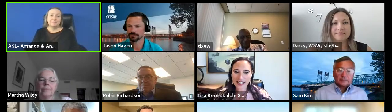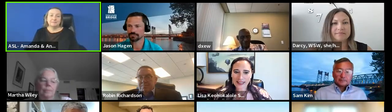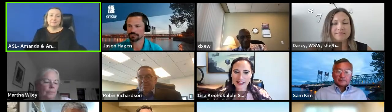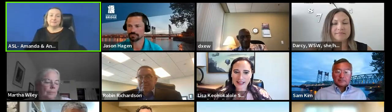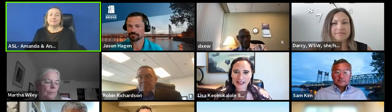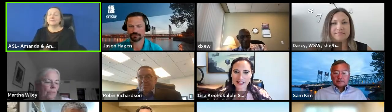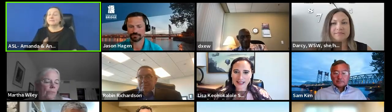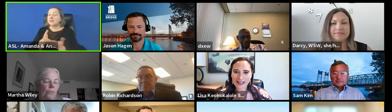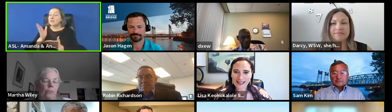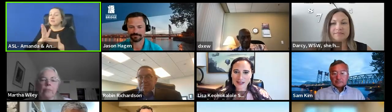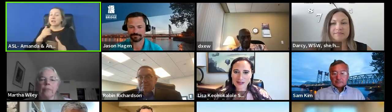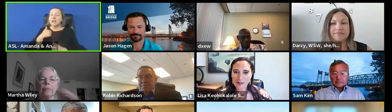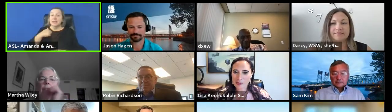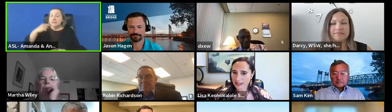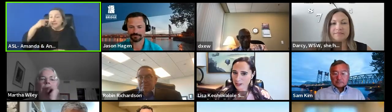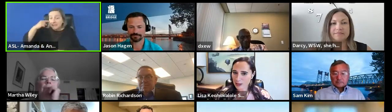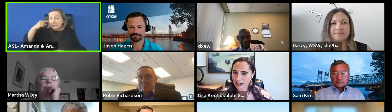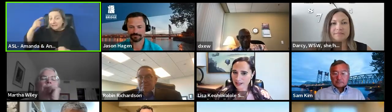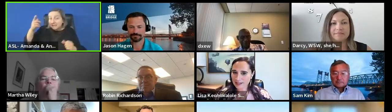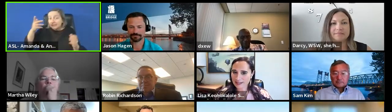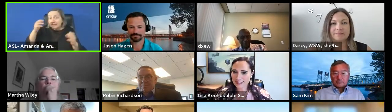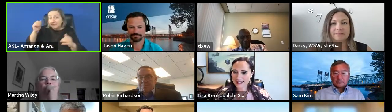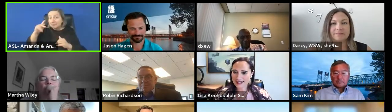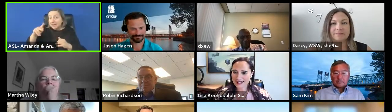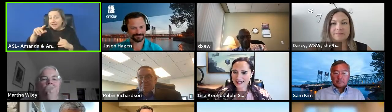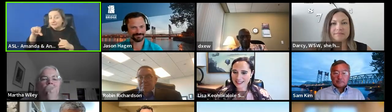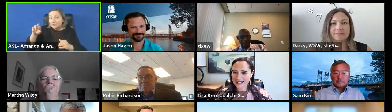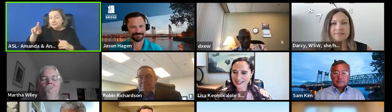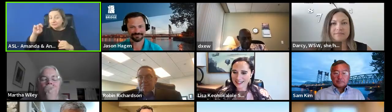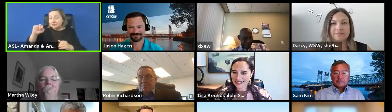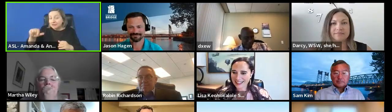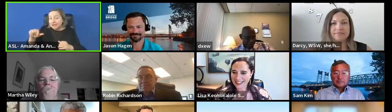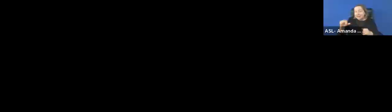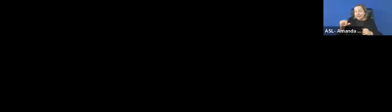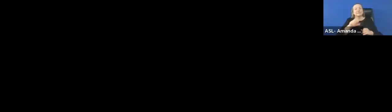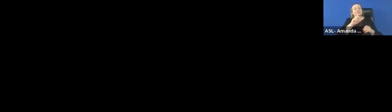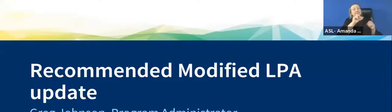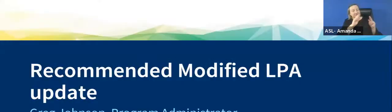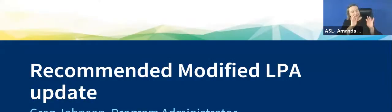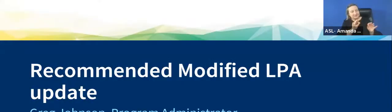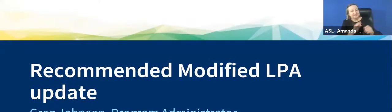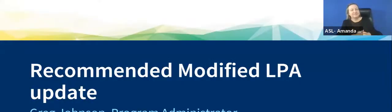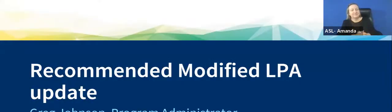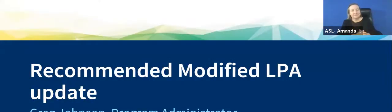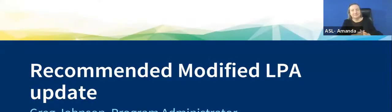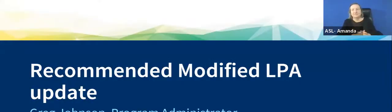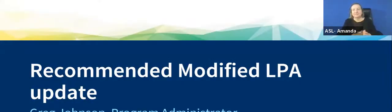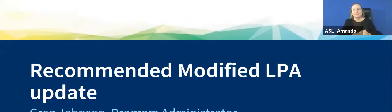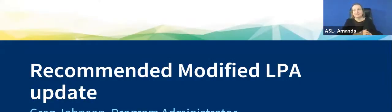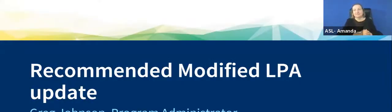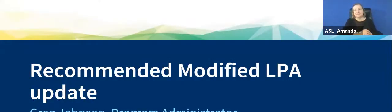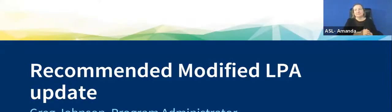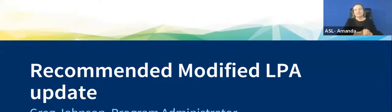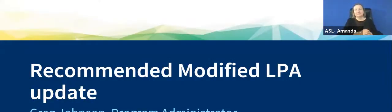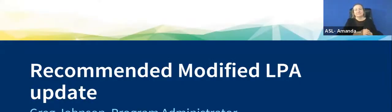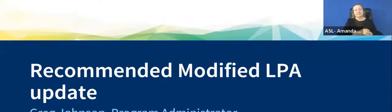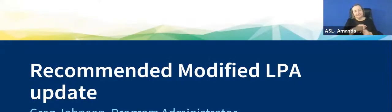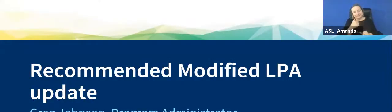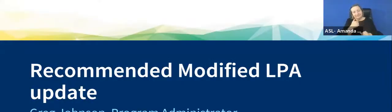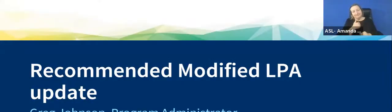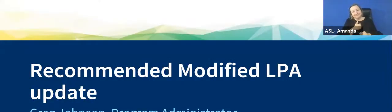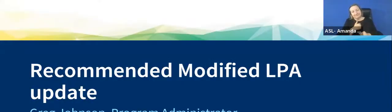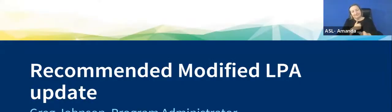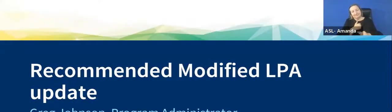All right, I think back to you, Greg. Okay. All right. I do